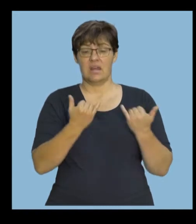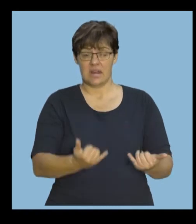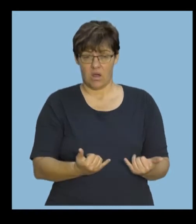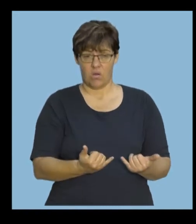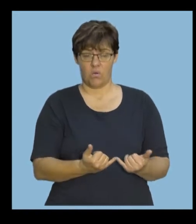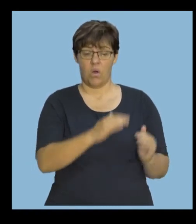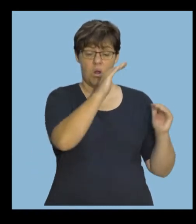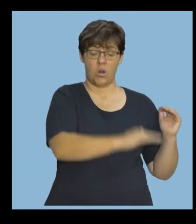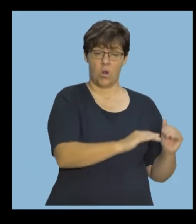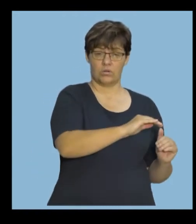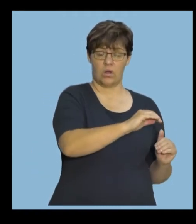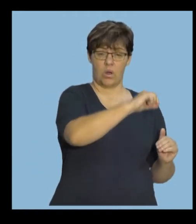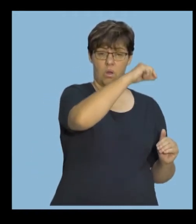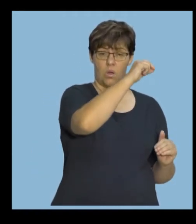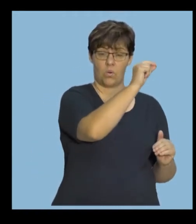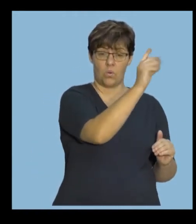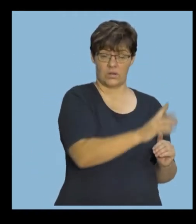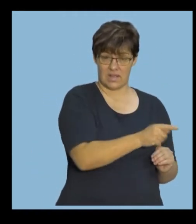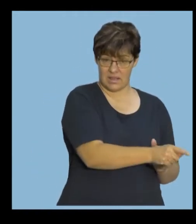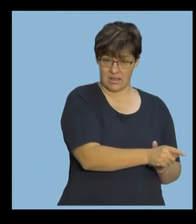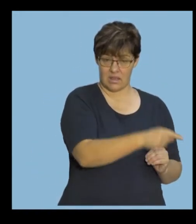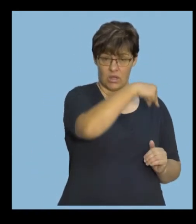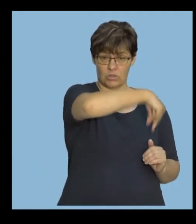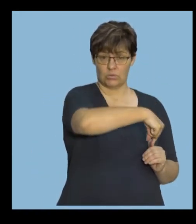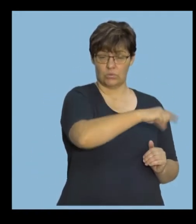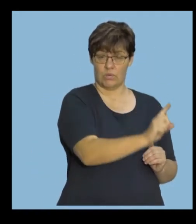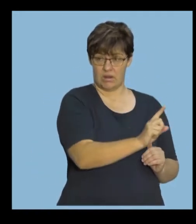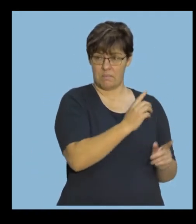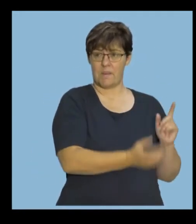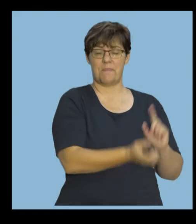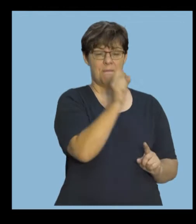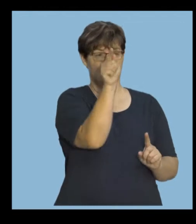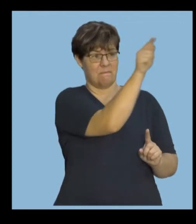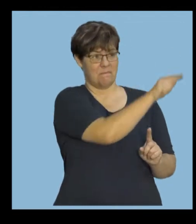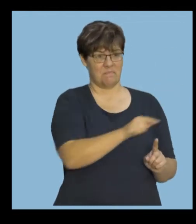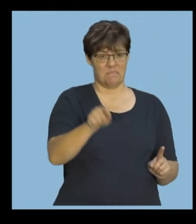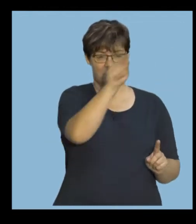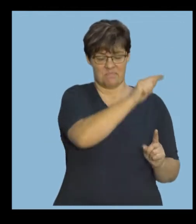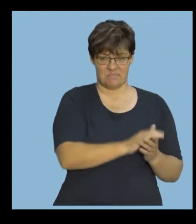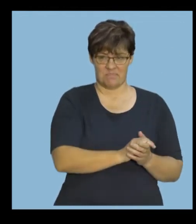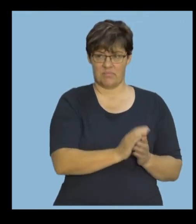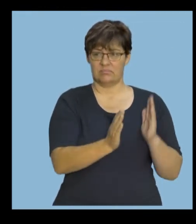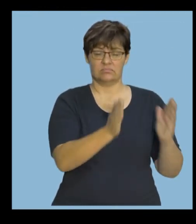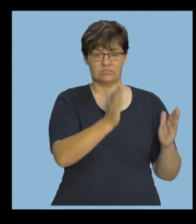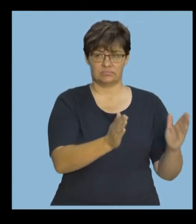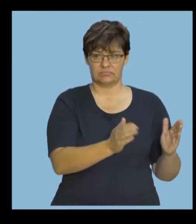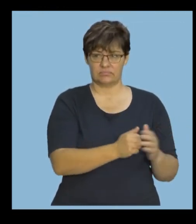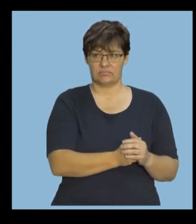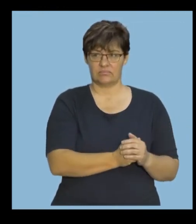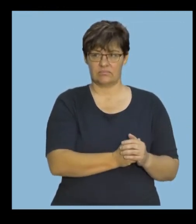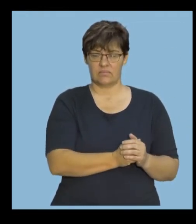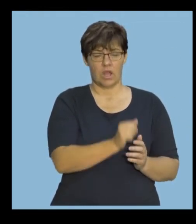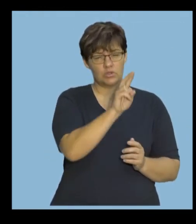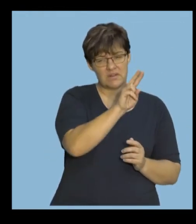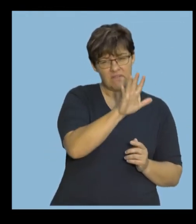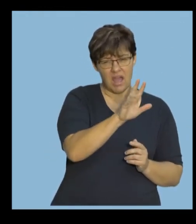Then Q1, we can find it there. Okay, where I've highlighted. So it's between 25